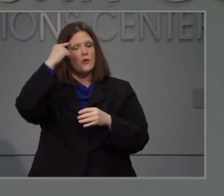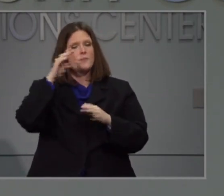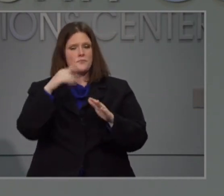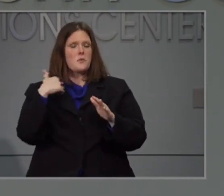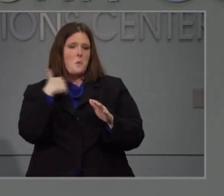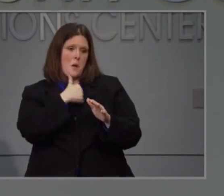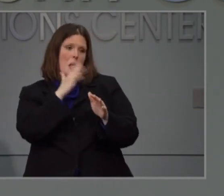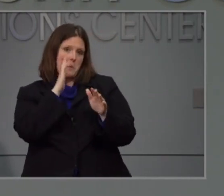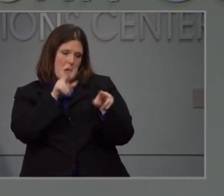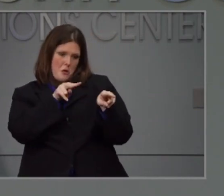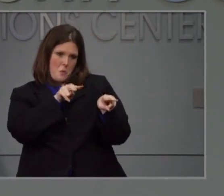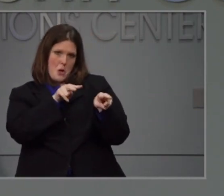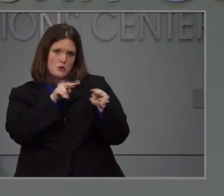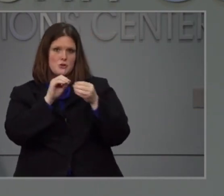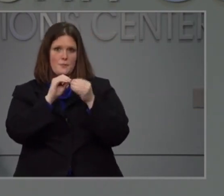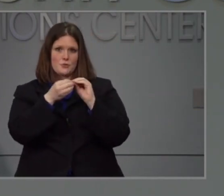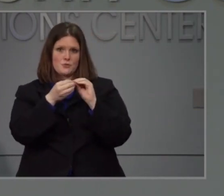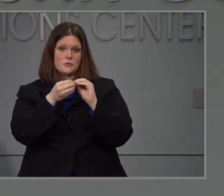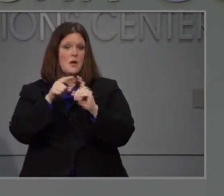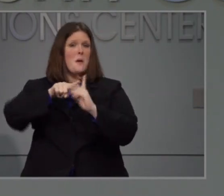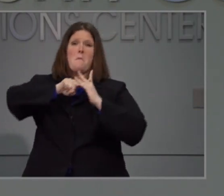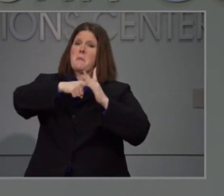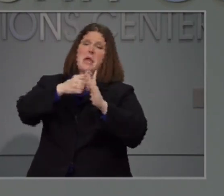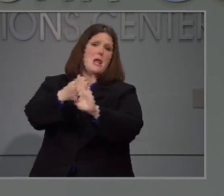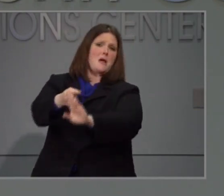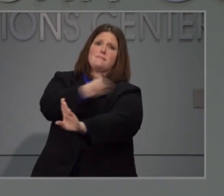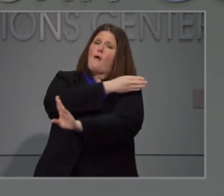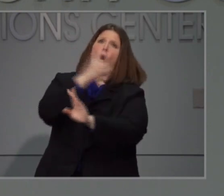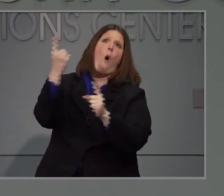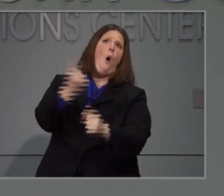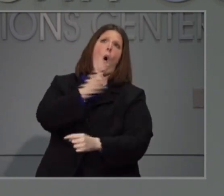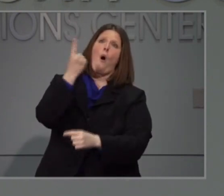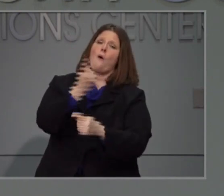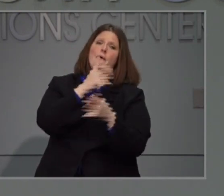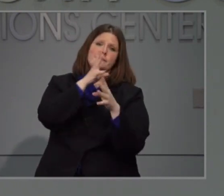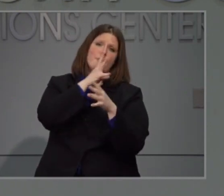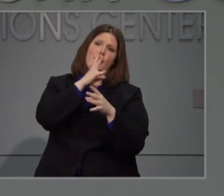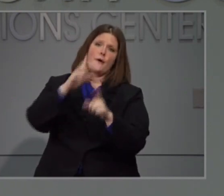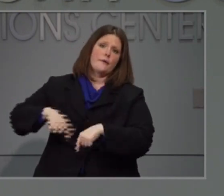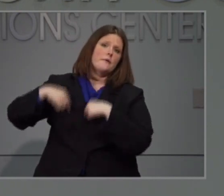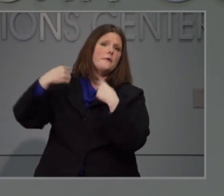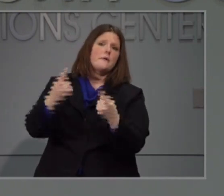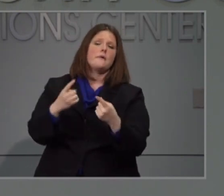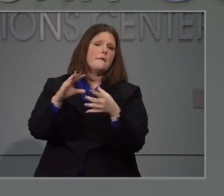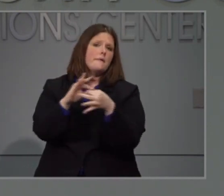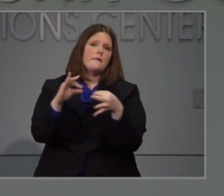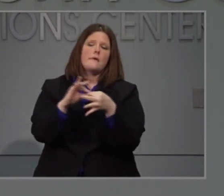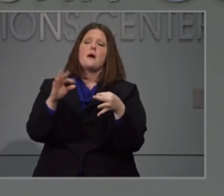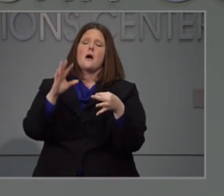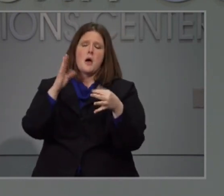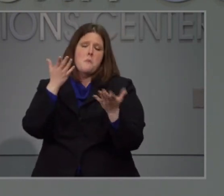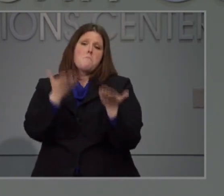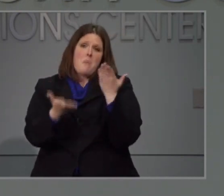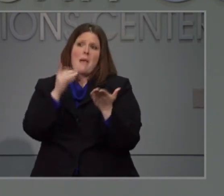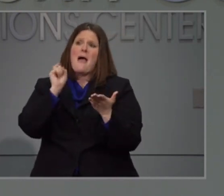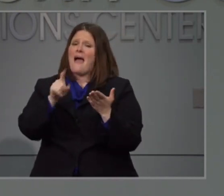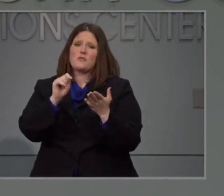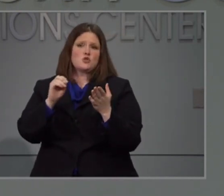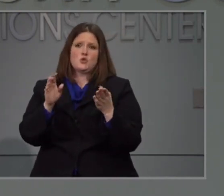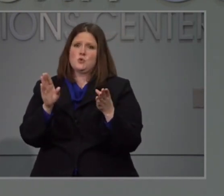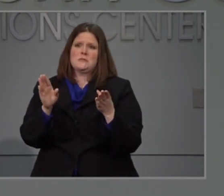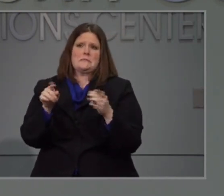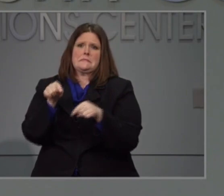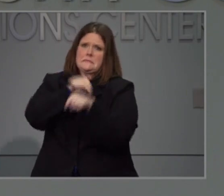And yes, when we started this process, we said always that there was a chance that we could have to retreat if